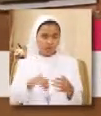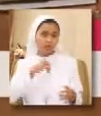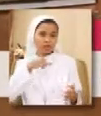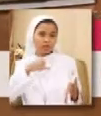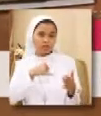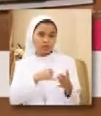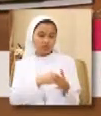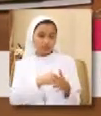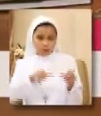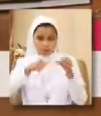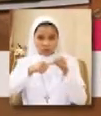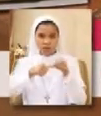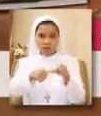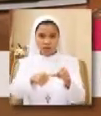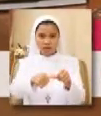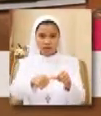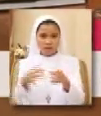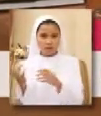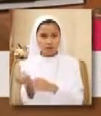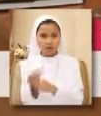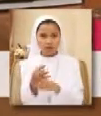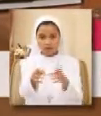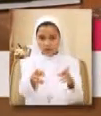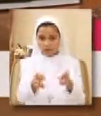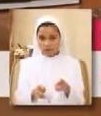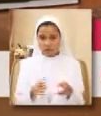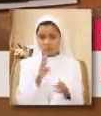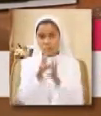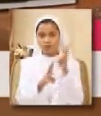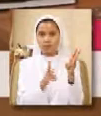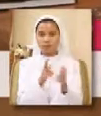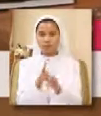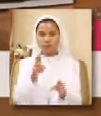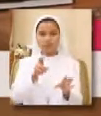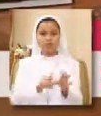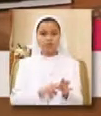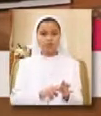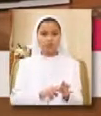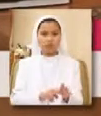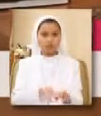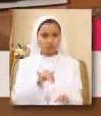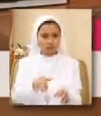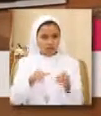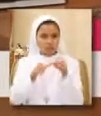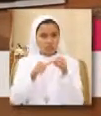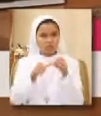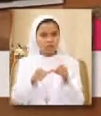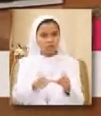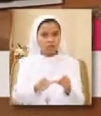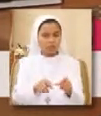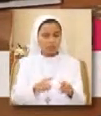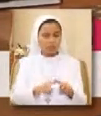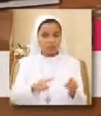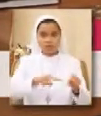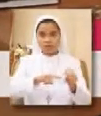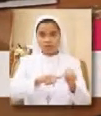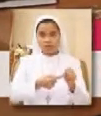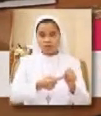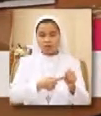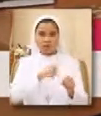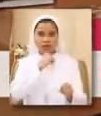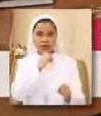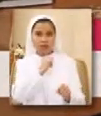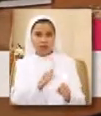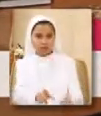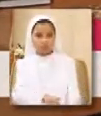wheelchair program? Is it ongoing, and how many recipients do we have already? It really is ongoing, but it just started not